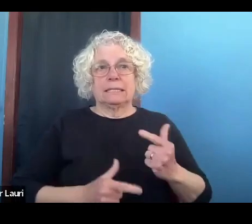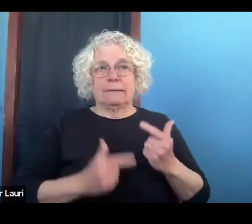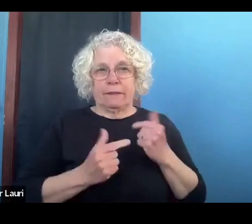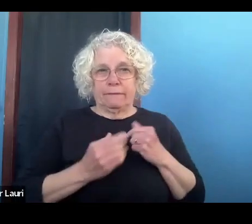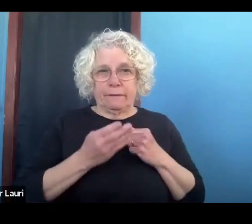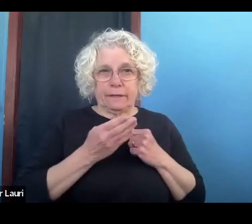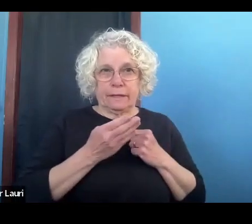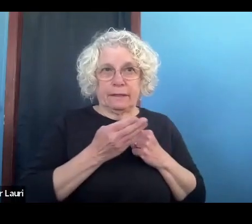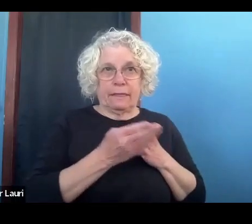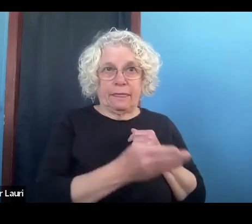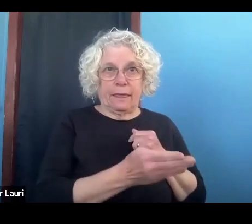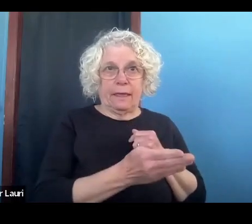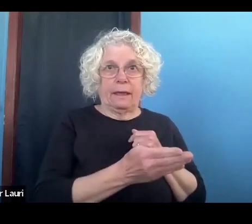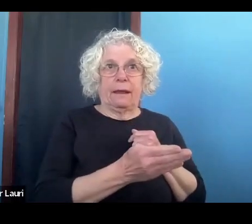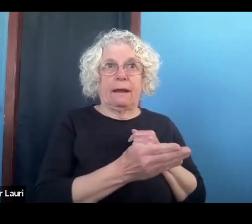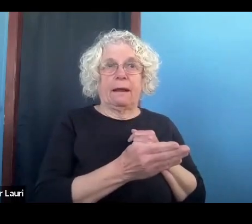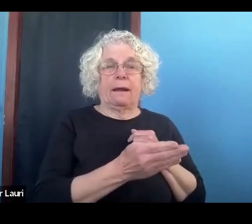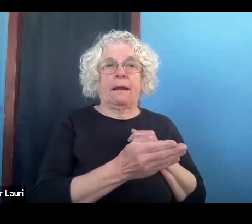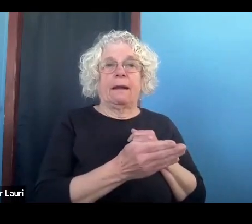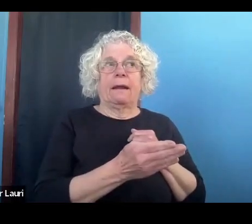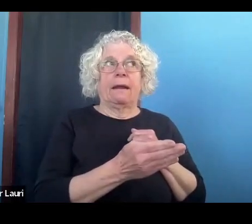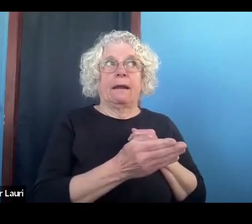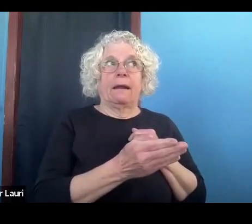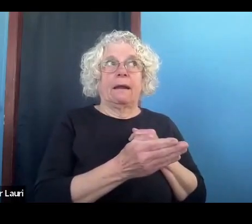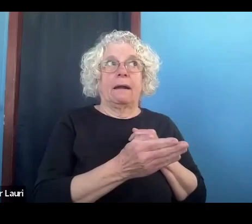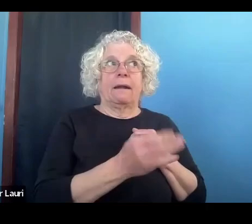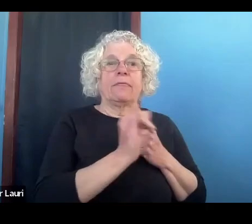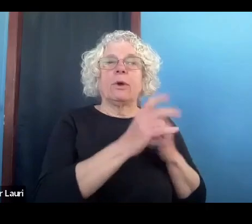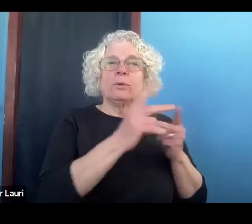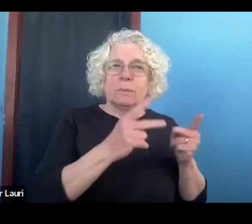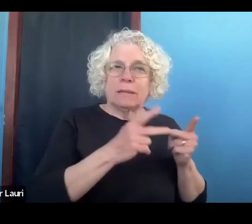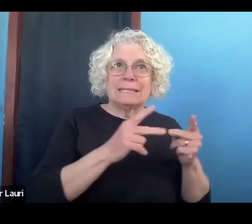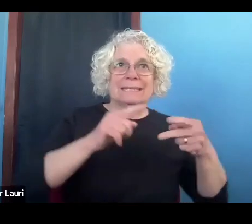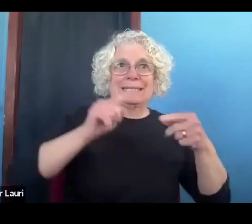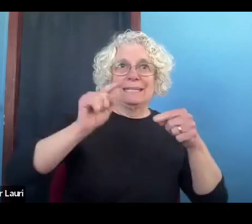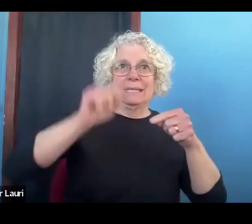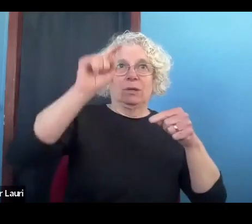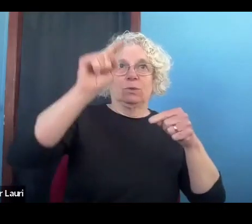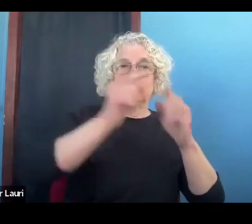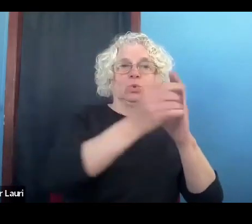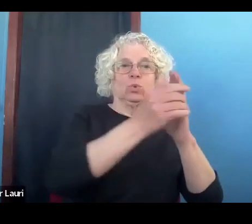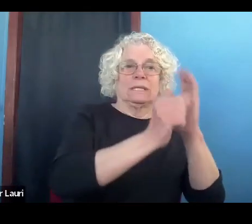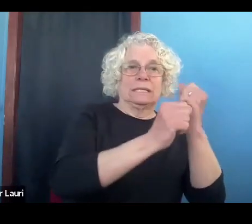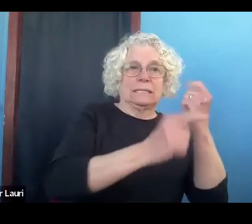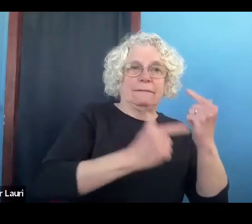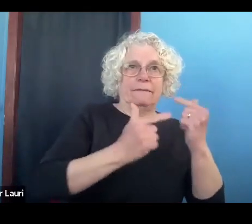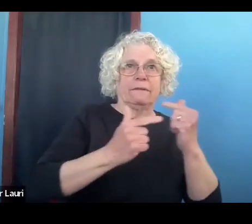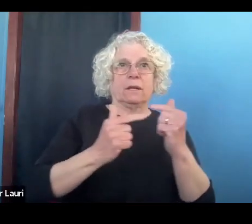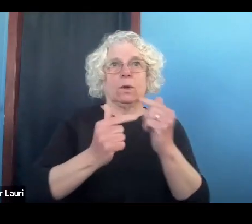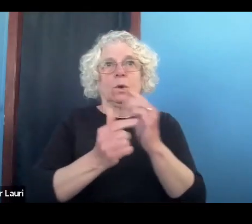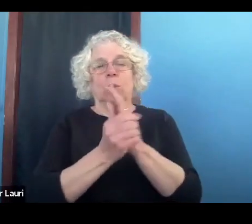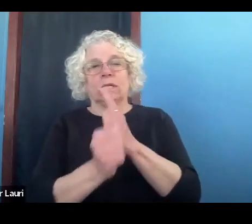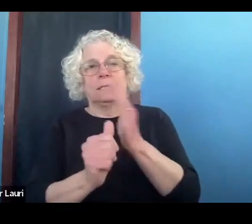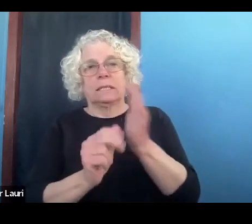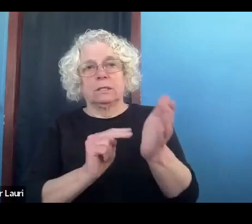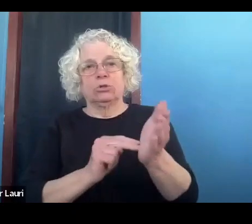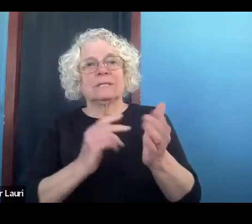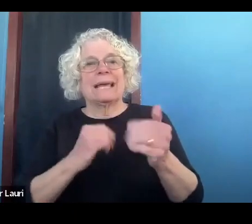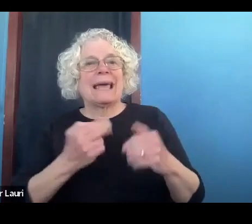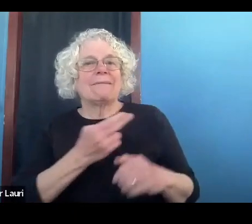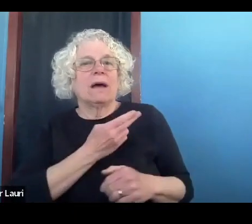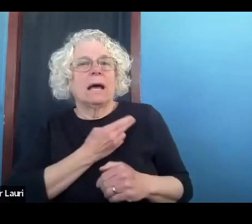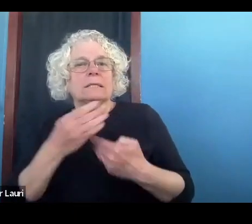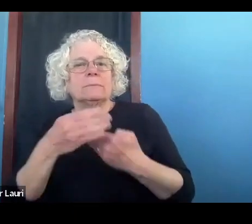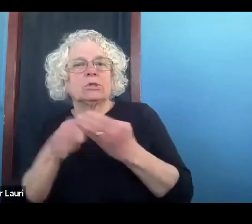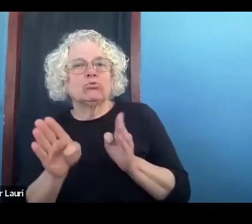will also a lot of times have hospice rooms. So they're rooms that are specifically created for hospice